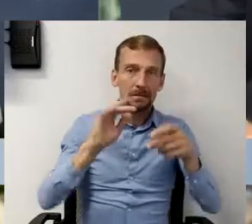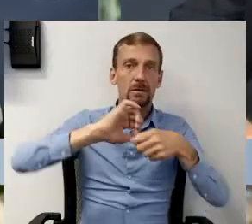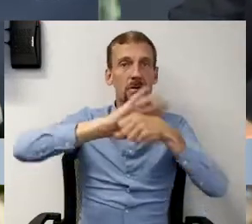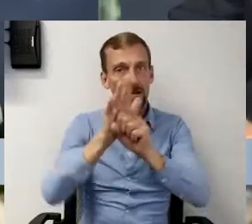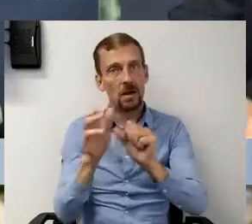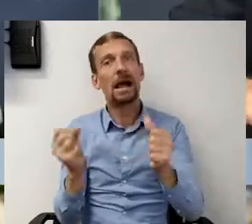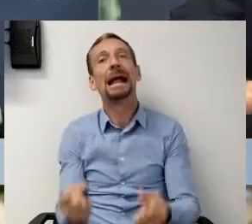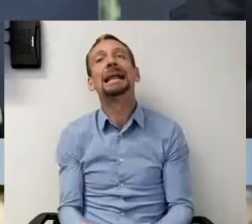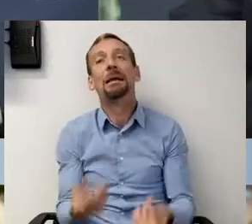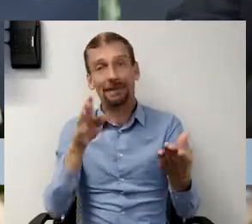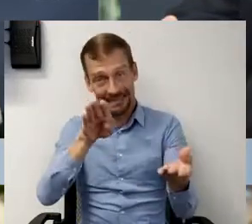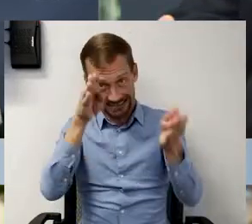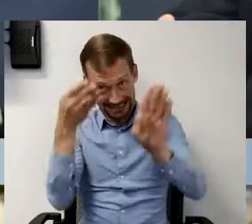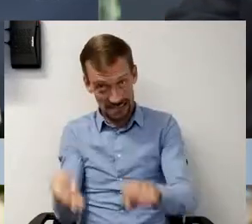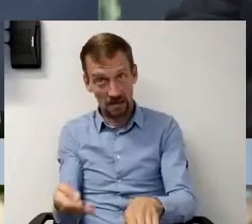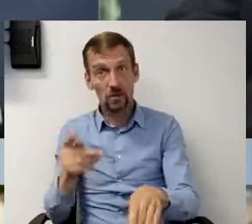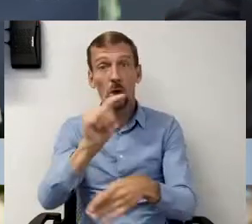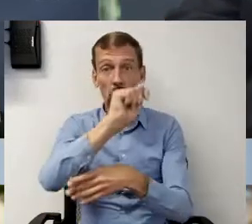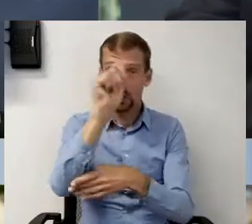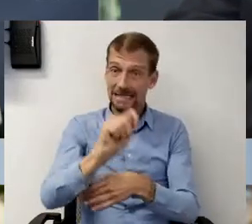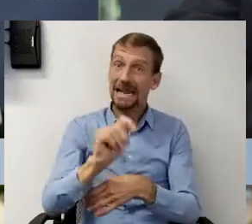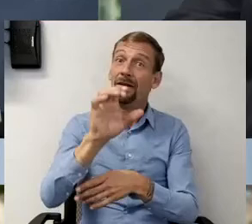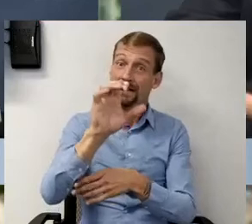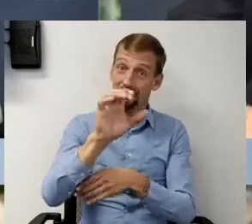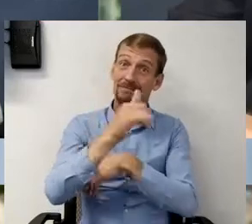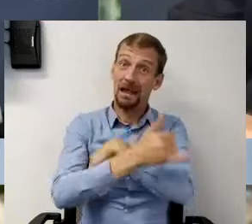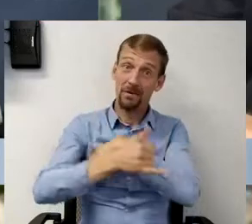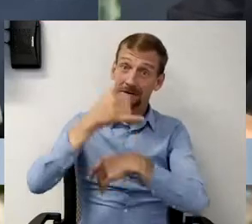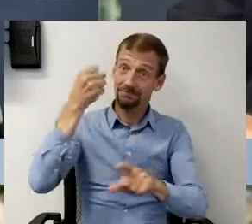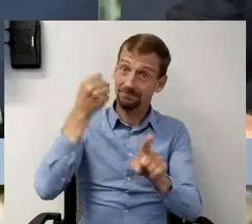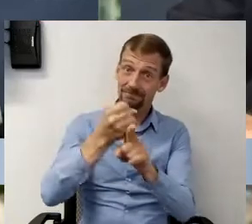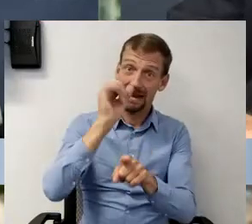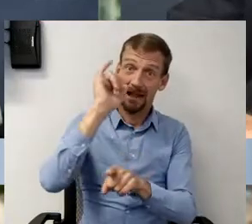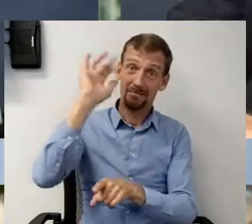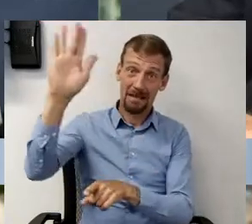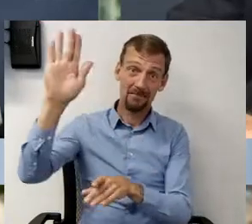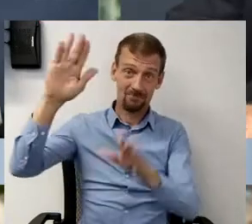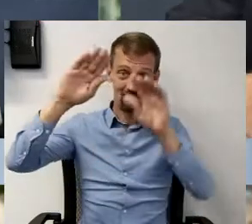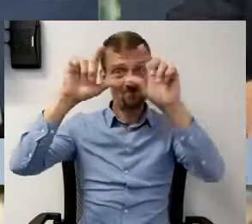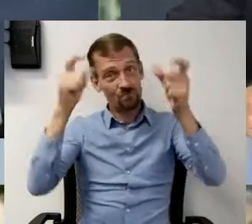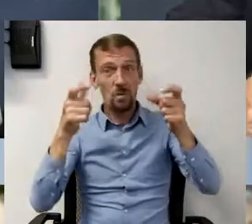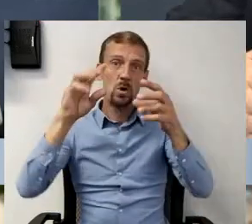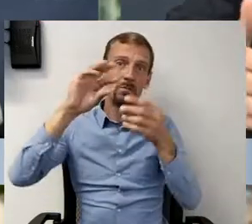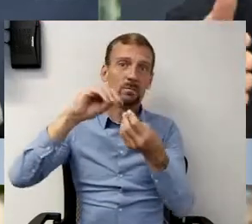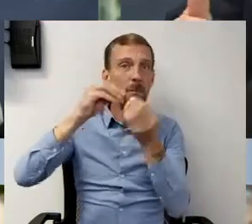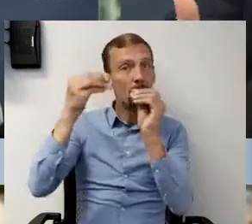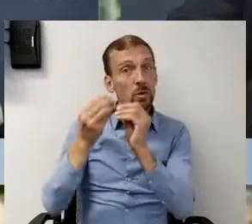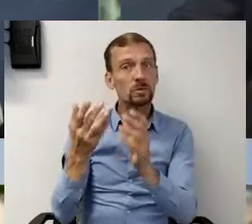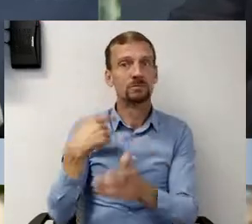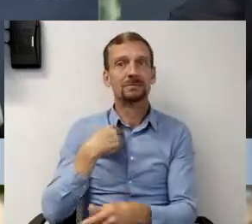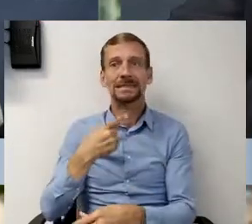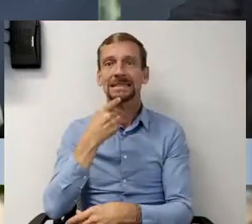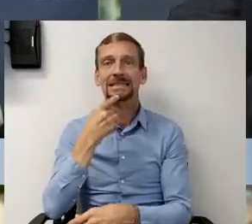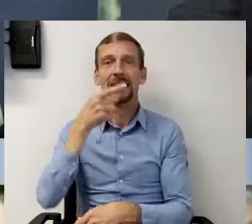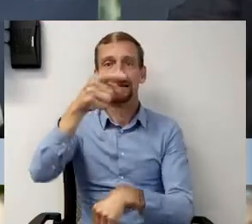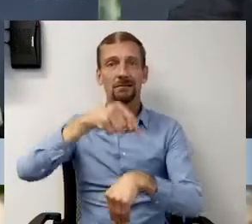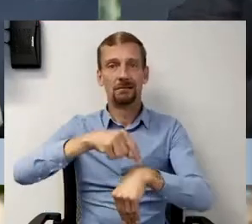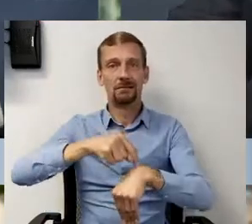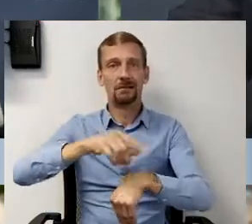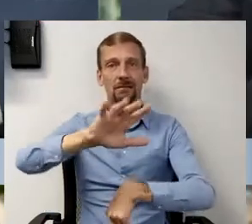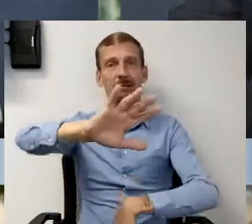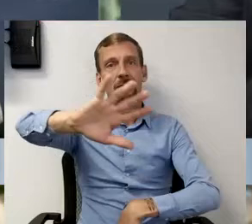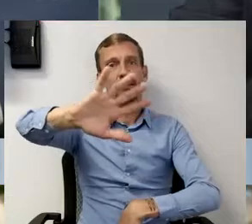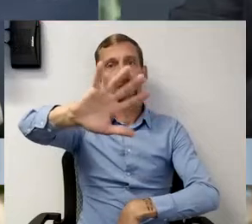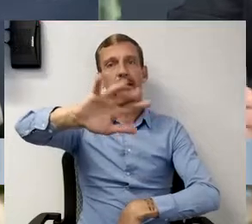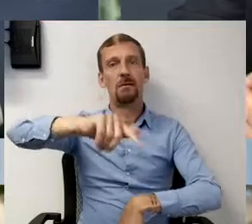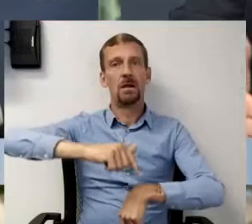deaths. And Tulare County hit the radar screen. And so they called us. They said, you've got till 5 o'clock on